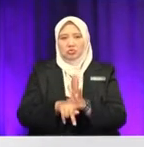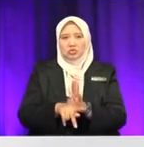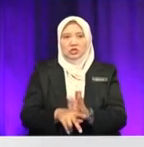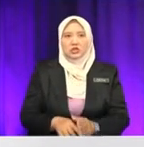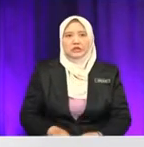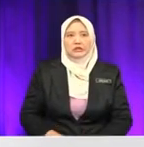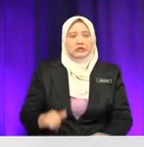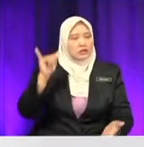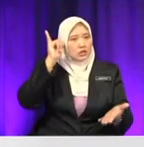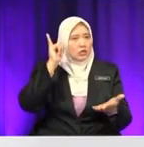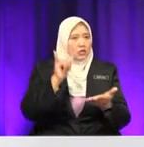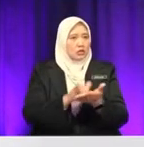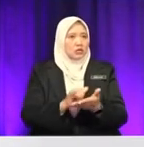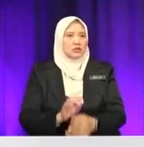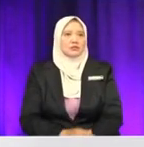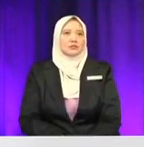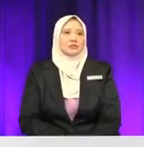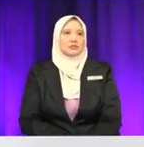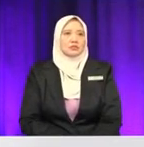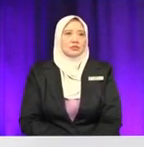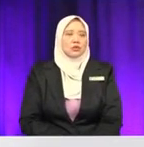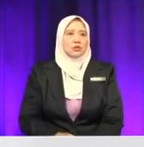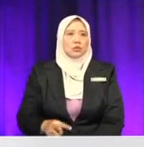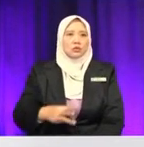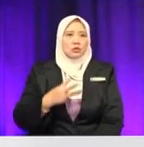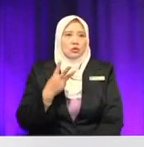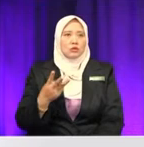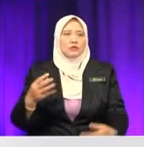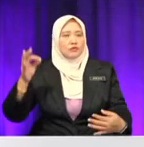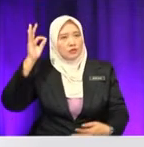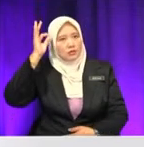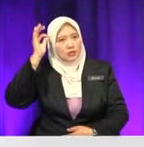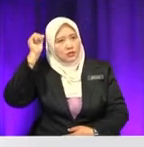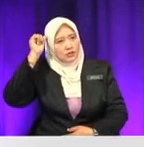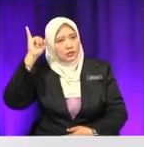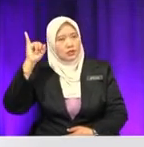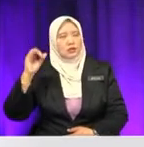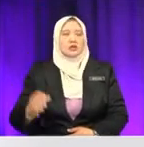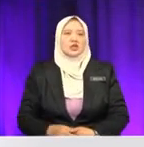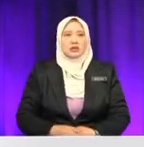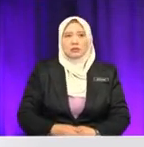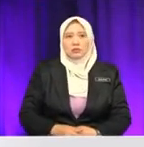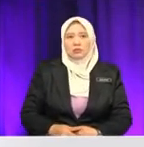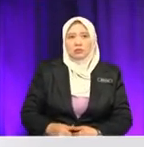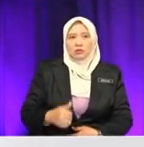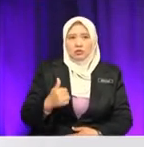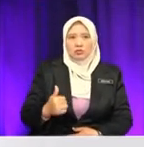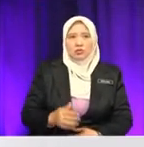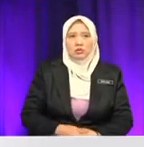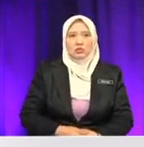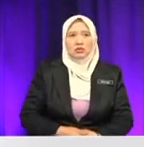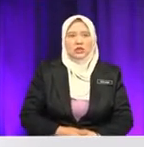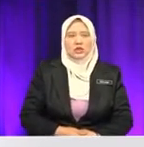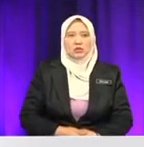Wow, you are on point, Ideal. Mm-hmm. But don't you think depression is also important? I feel